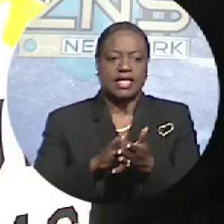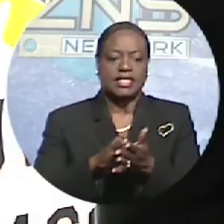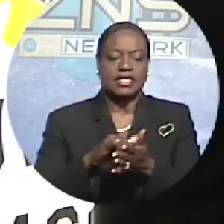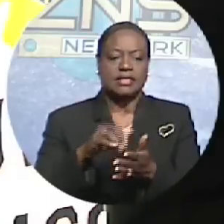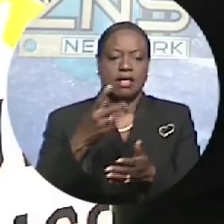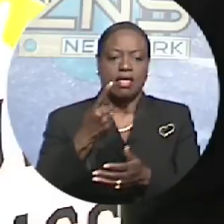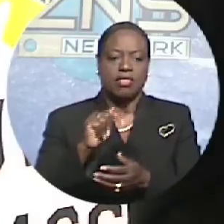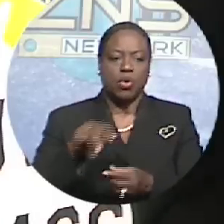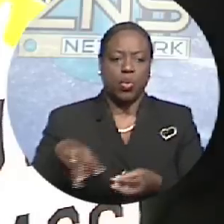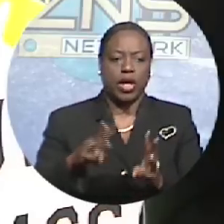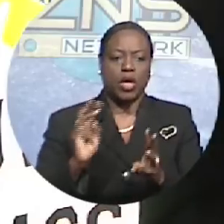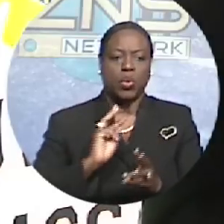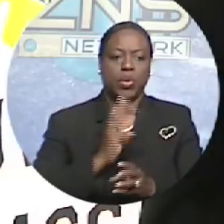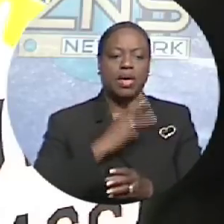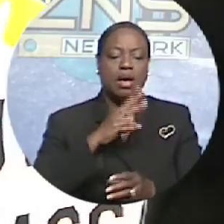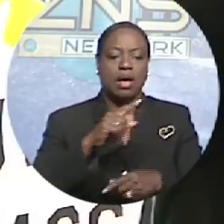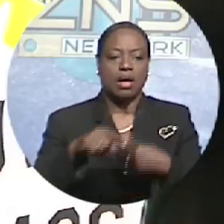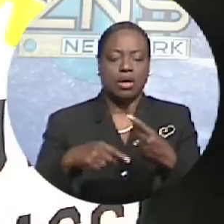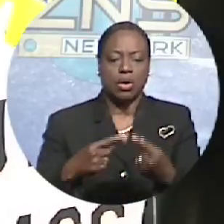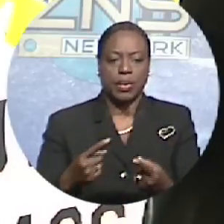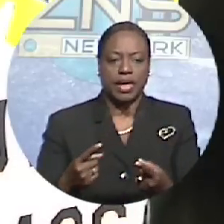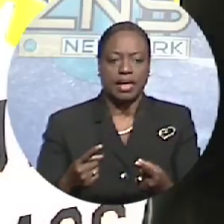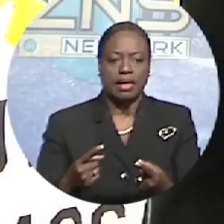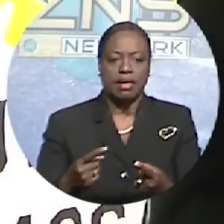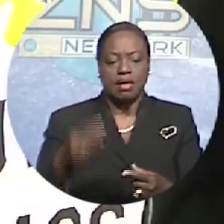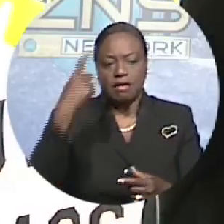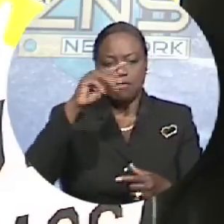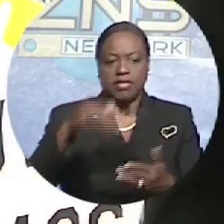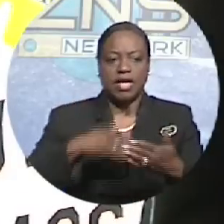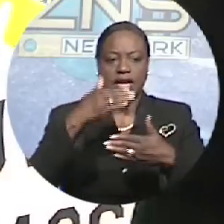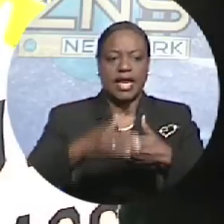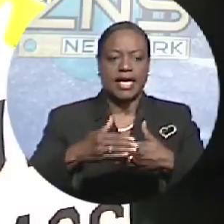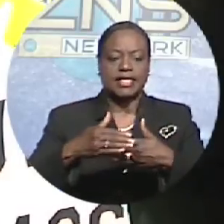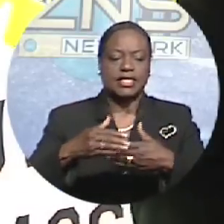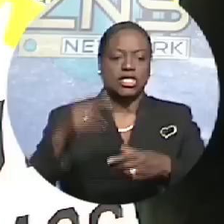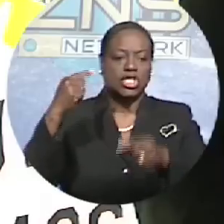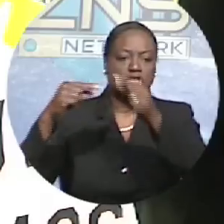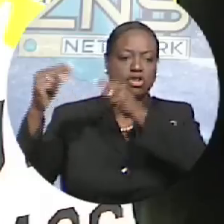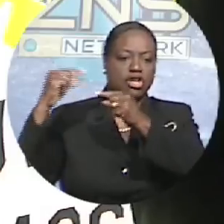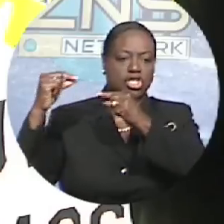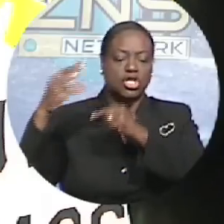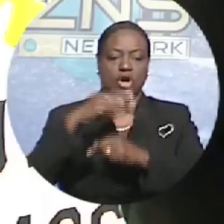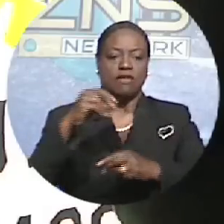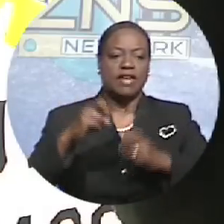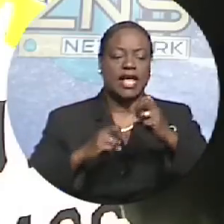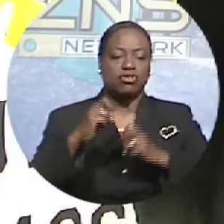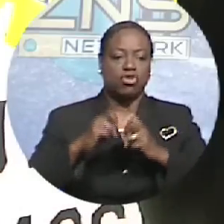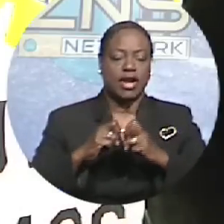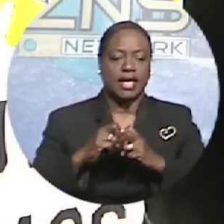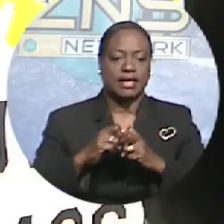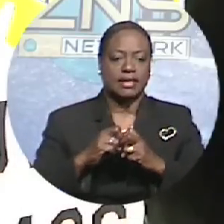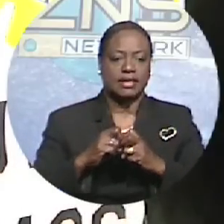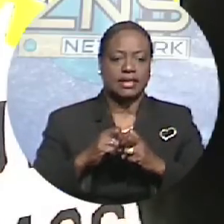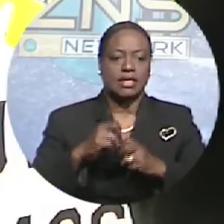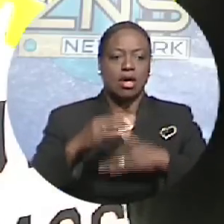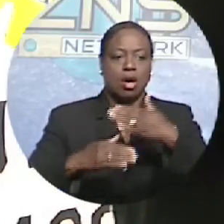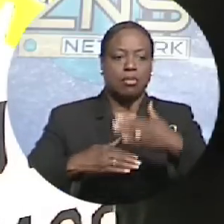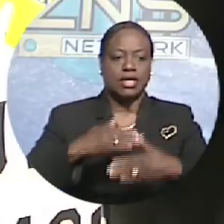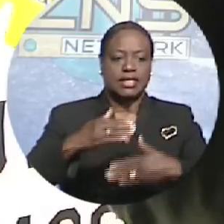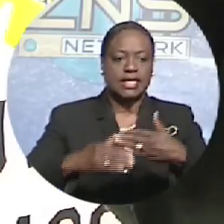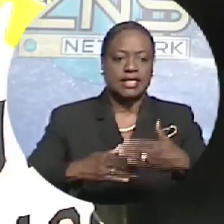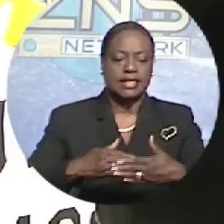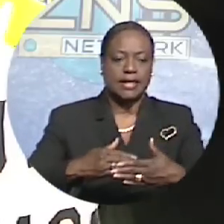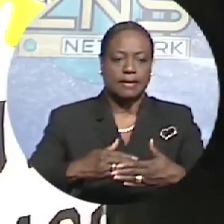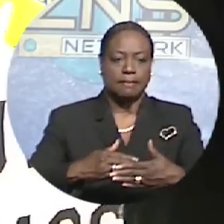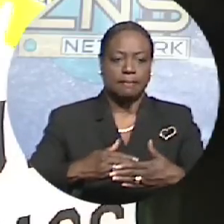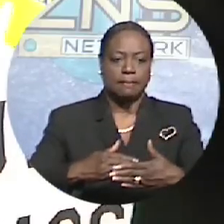The director is putting together a unit for the next generation of electronic processing, which we're going to start